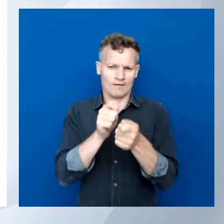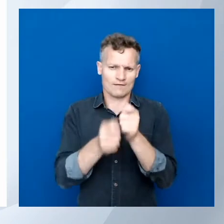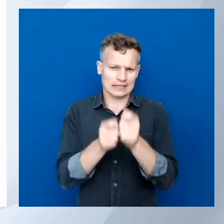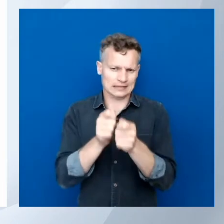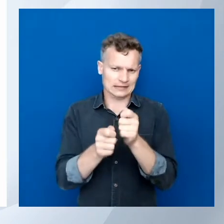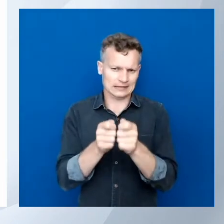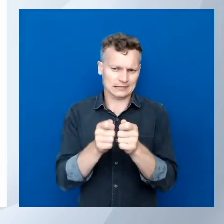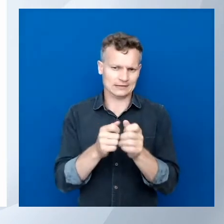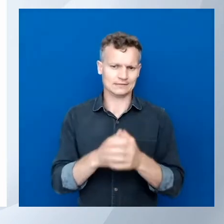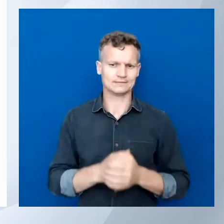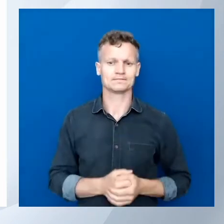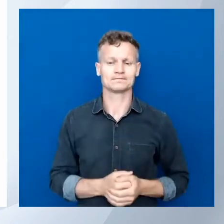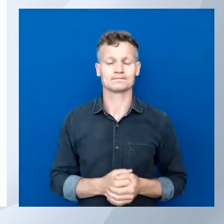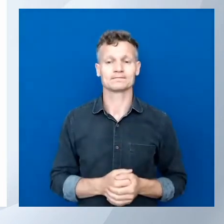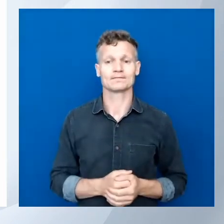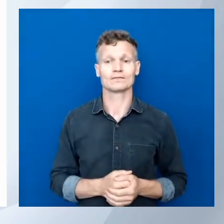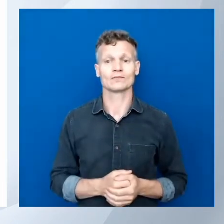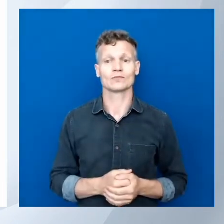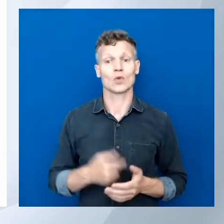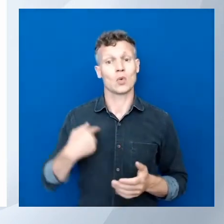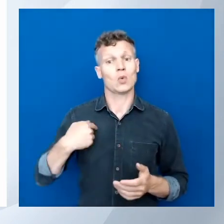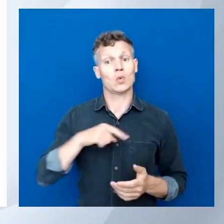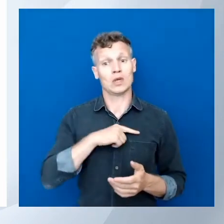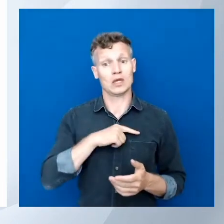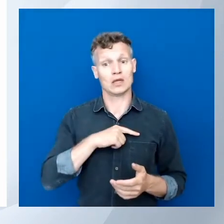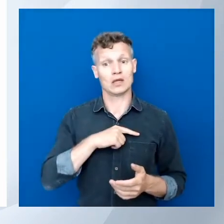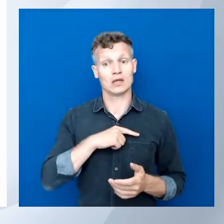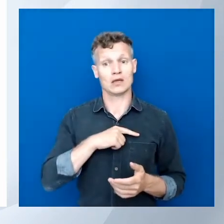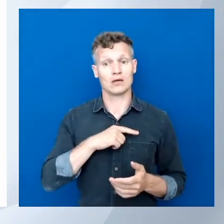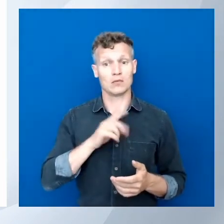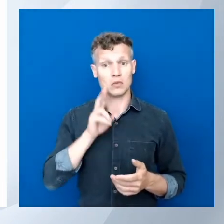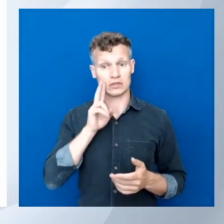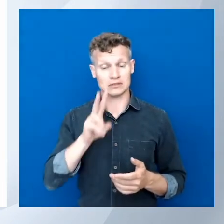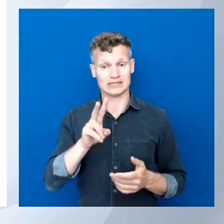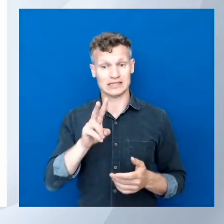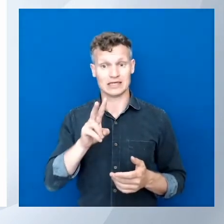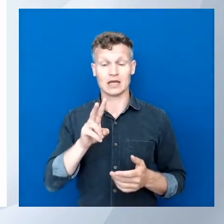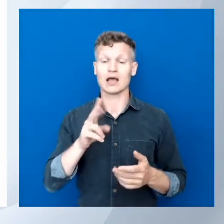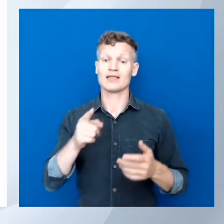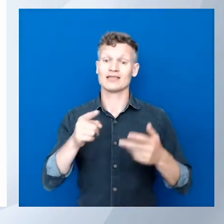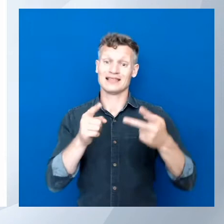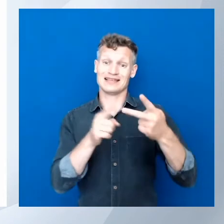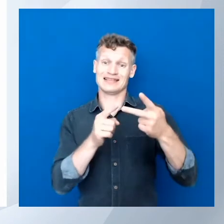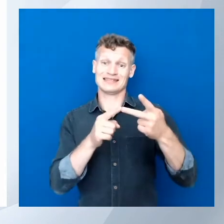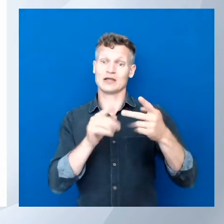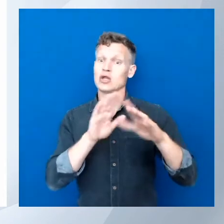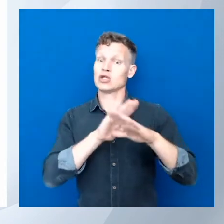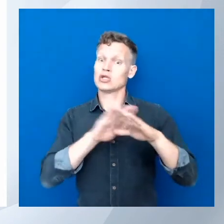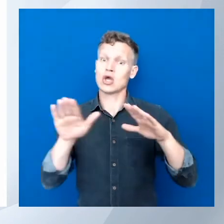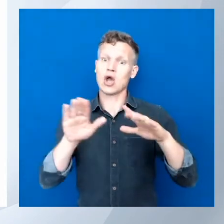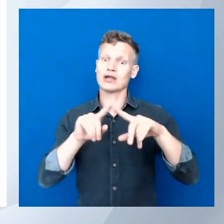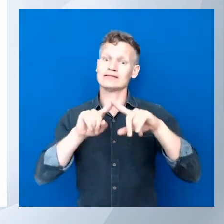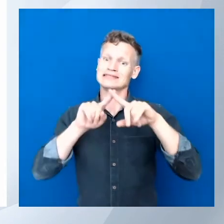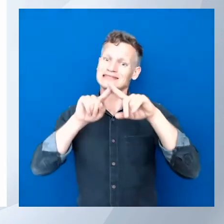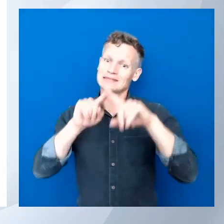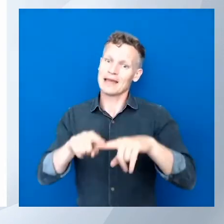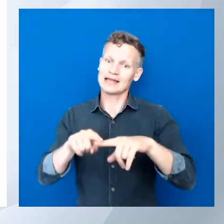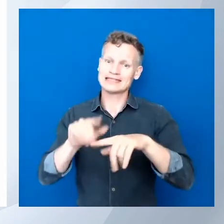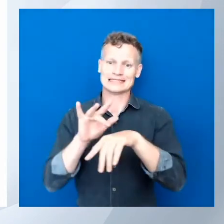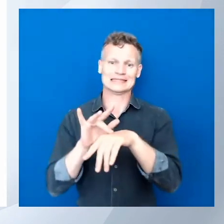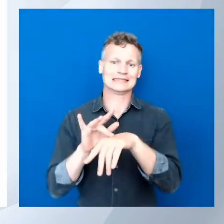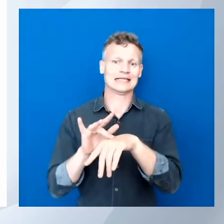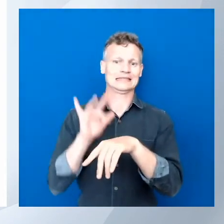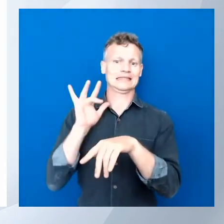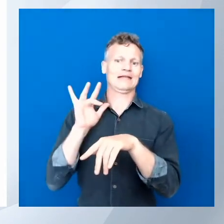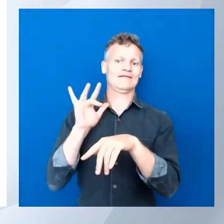we're going to make sure that the output of the model is not dependent on a sensitive attribute. And it's important to